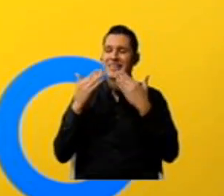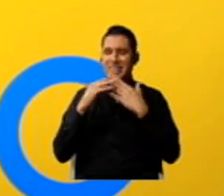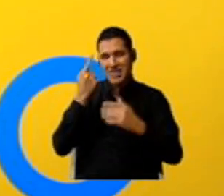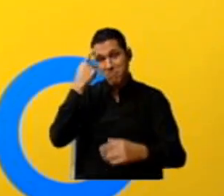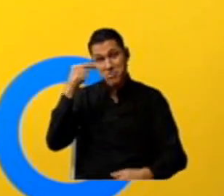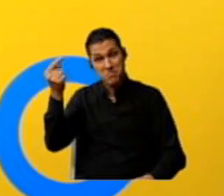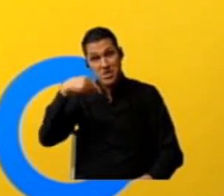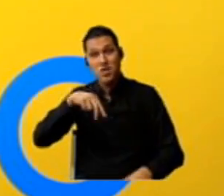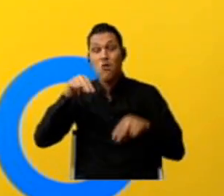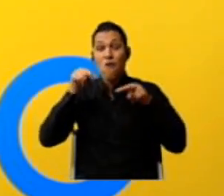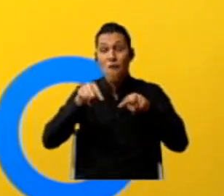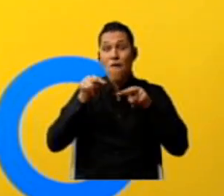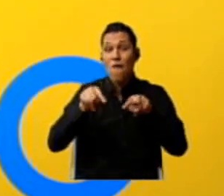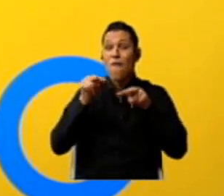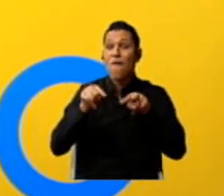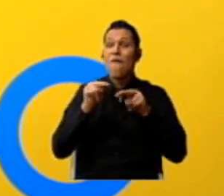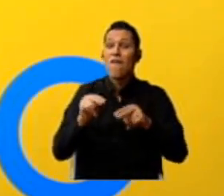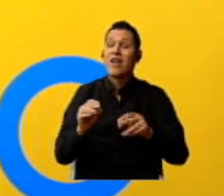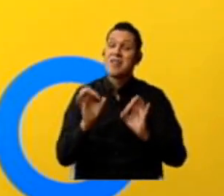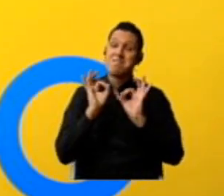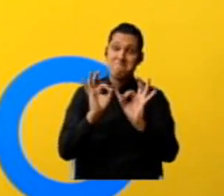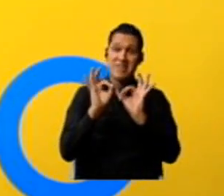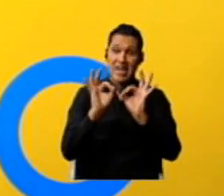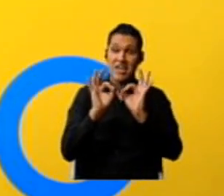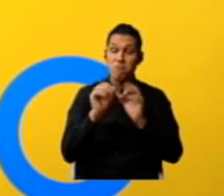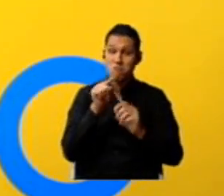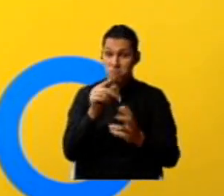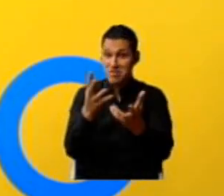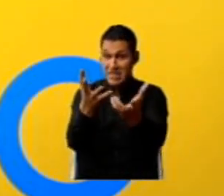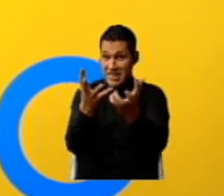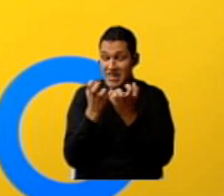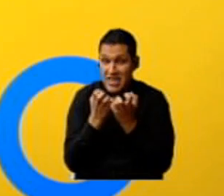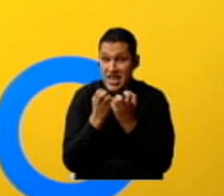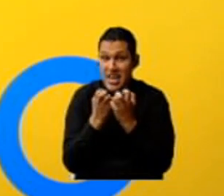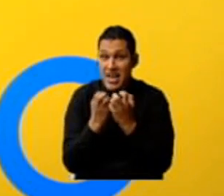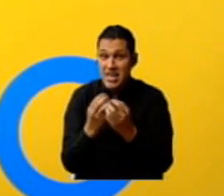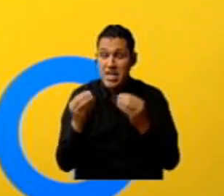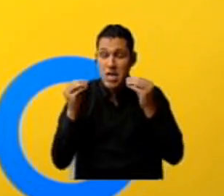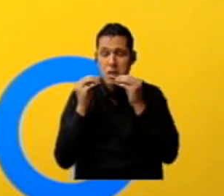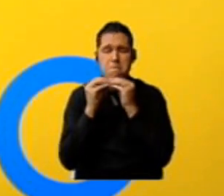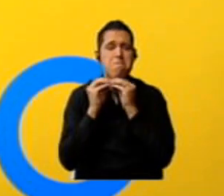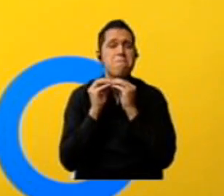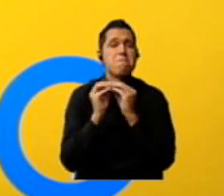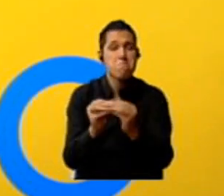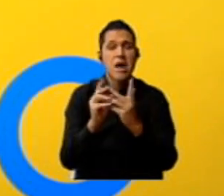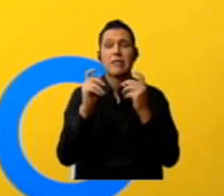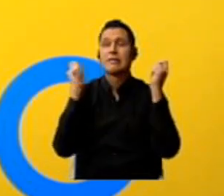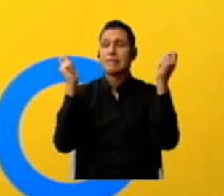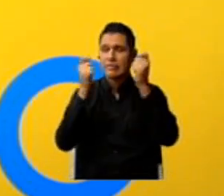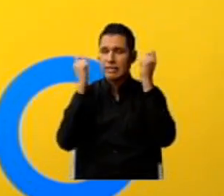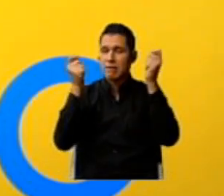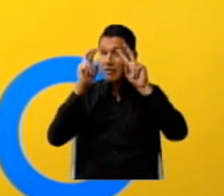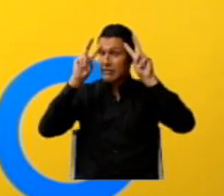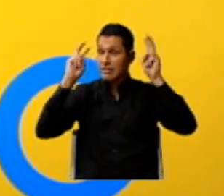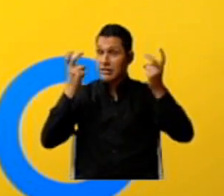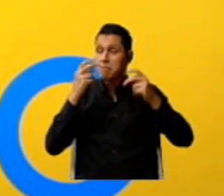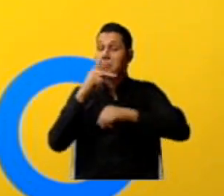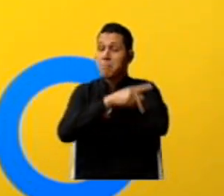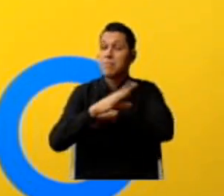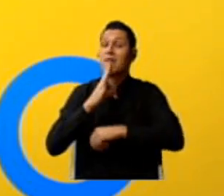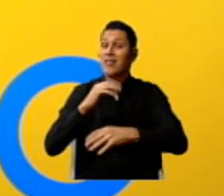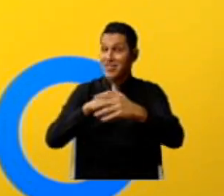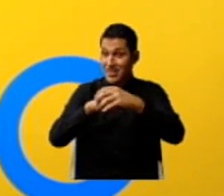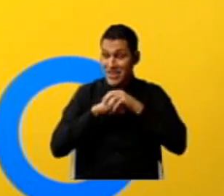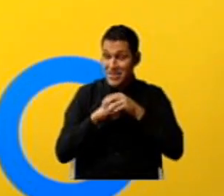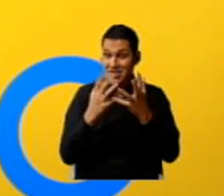We had such a great time. Do you want to know more about holidays and celebrations in English-speaking countries?